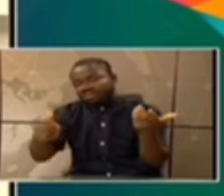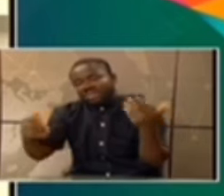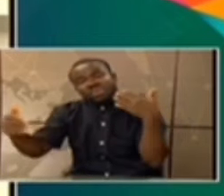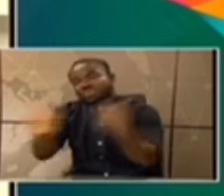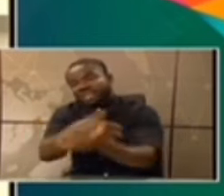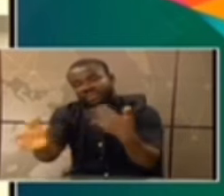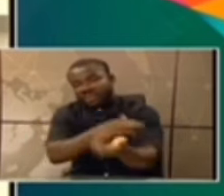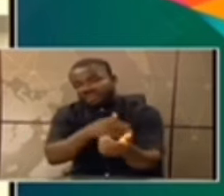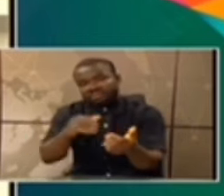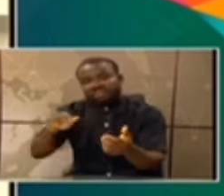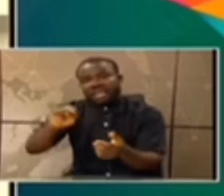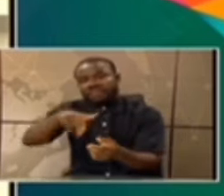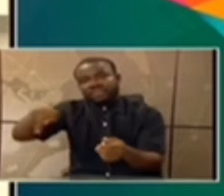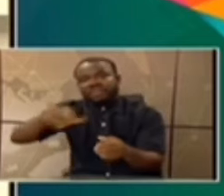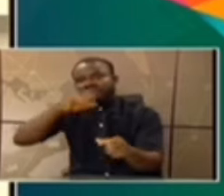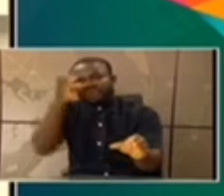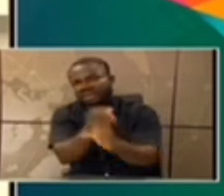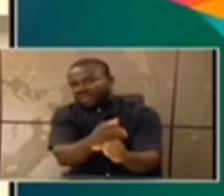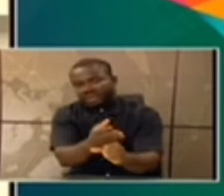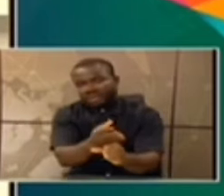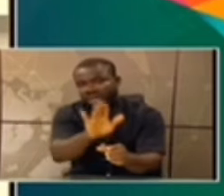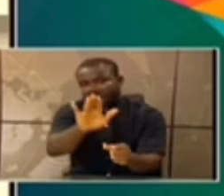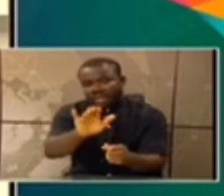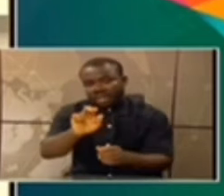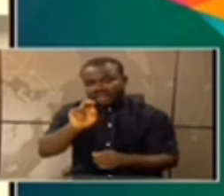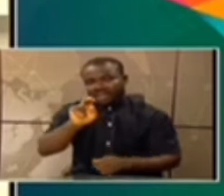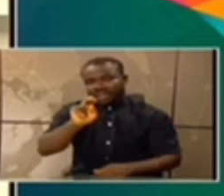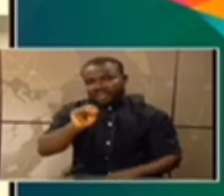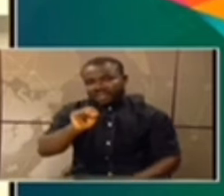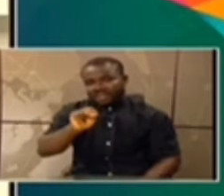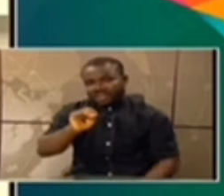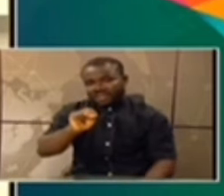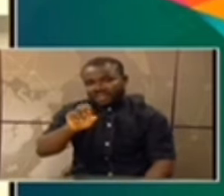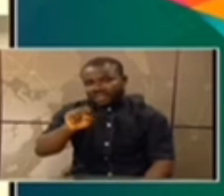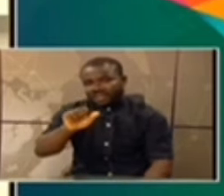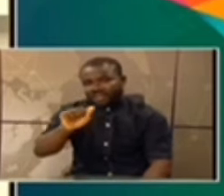moo. And some honey, mimi dear, mimi nimu, me who would da.